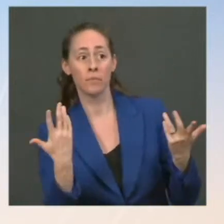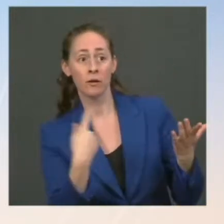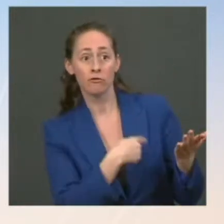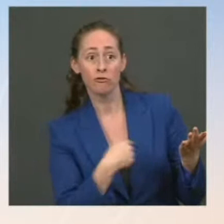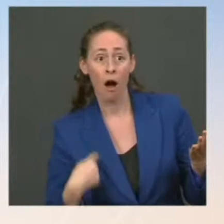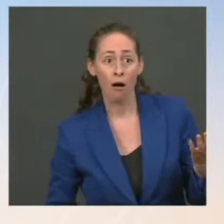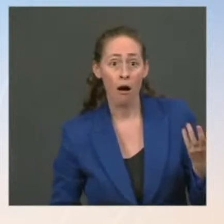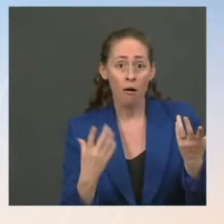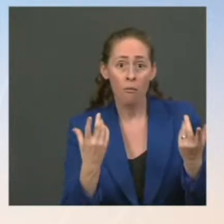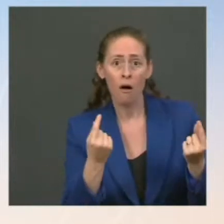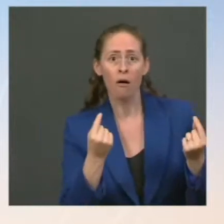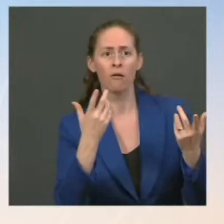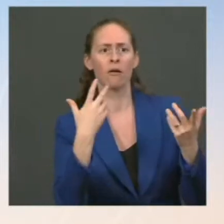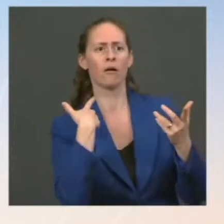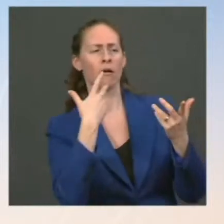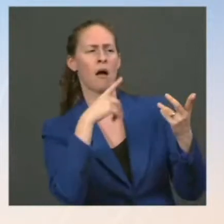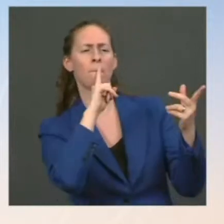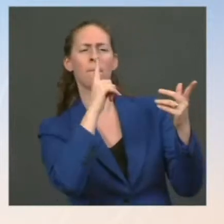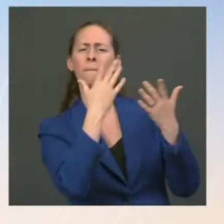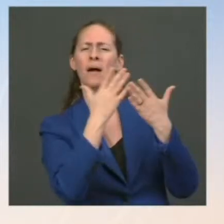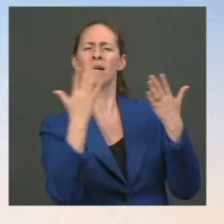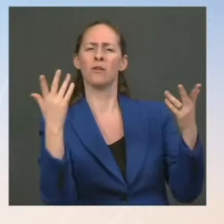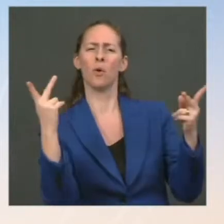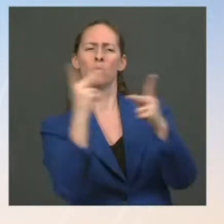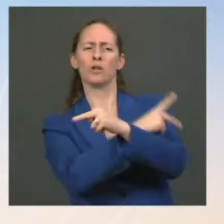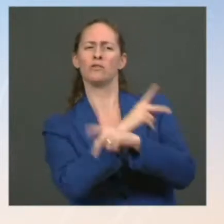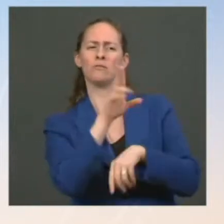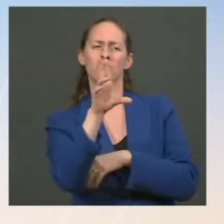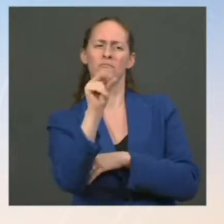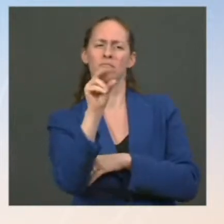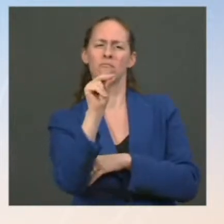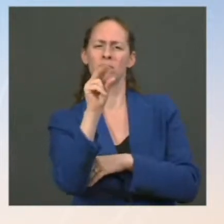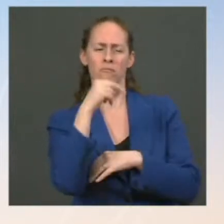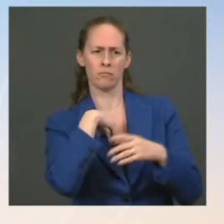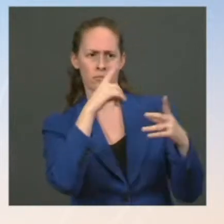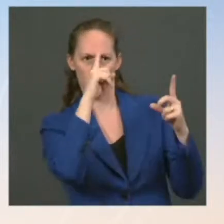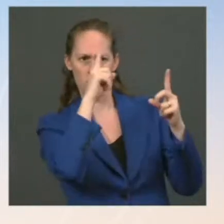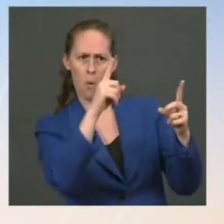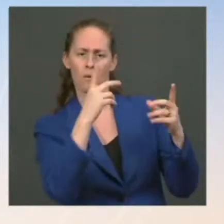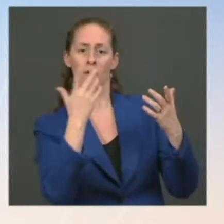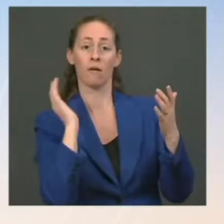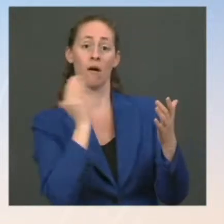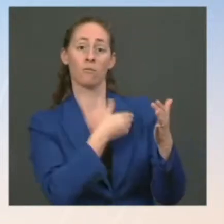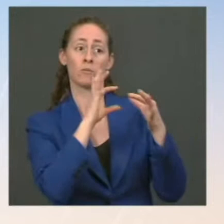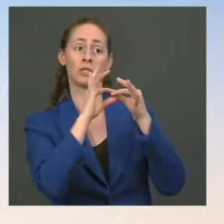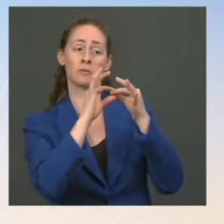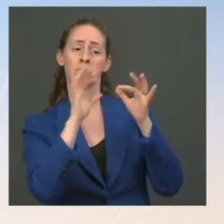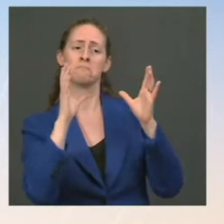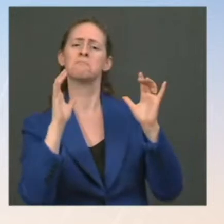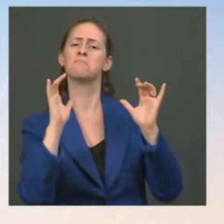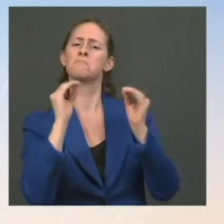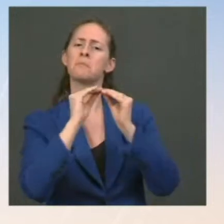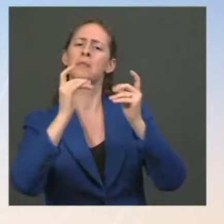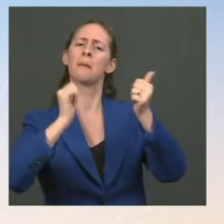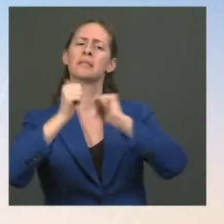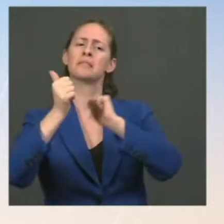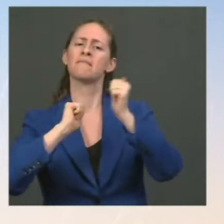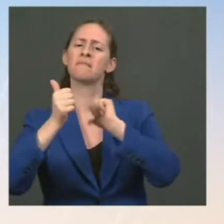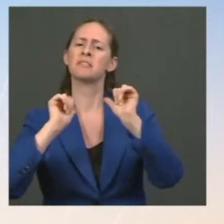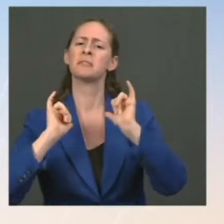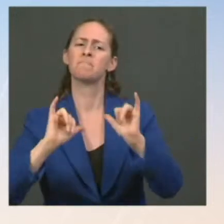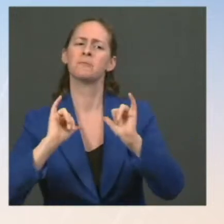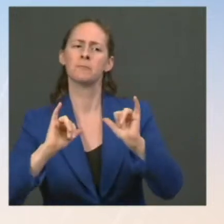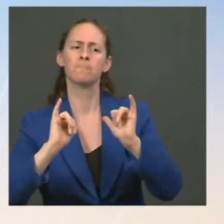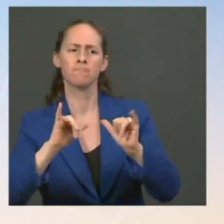conflict. It is a relationship of competition, and we're going to continue to hold the PRC to account for its unfair economic practices,